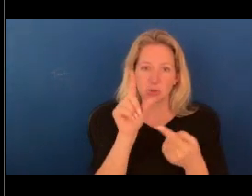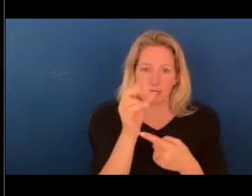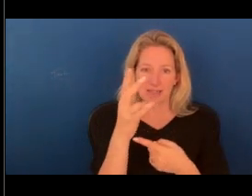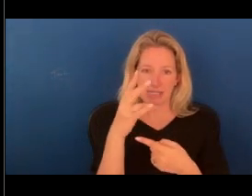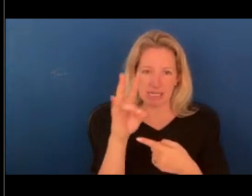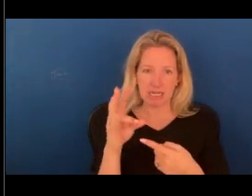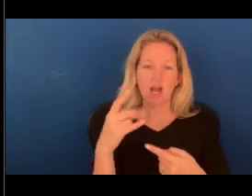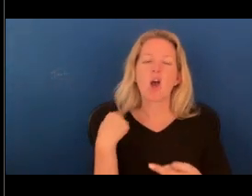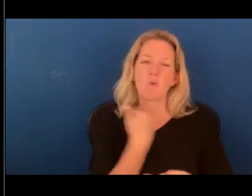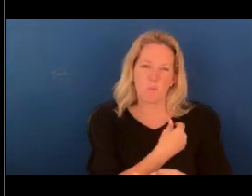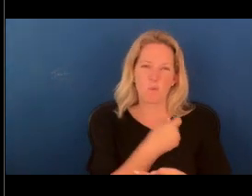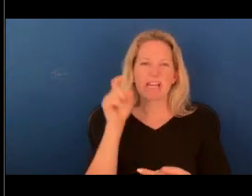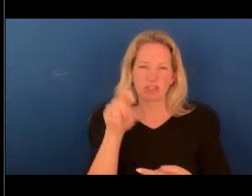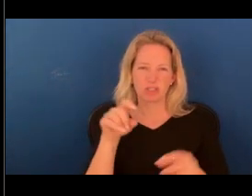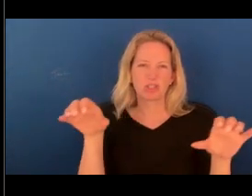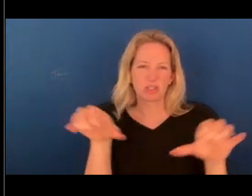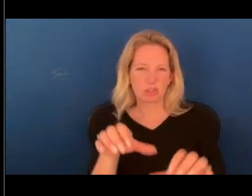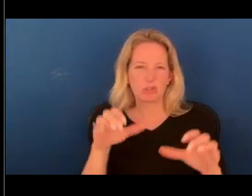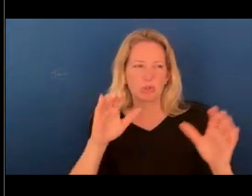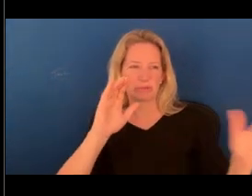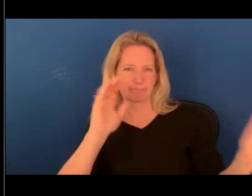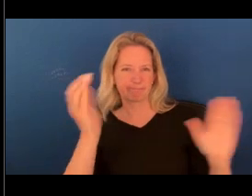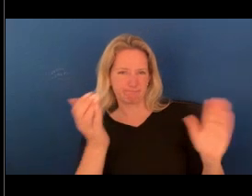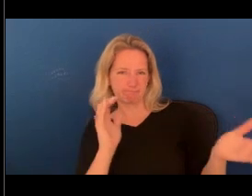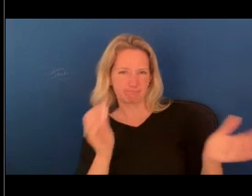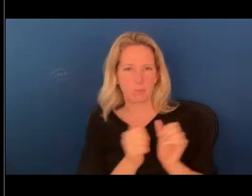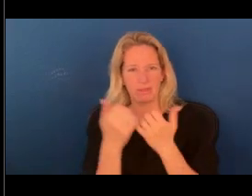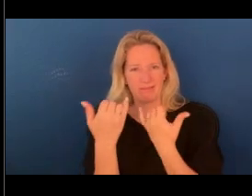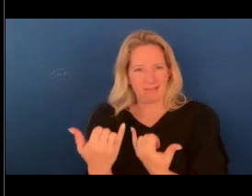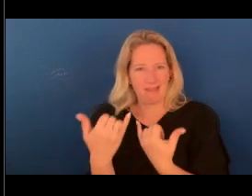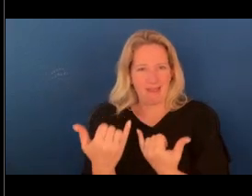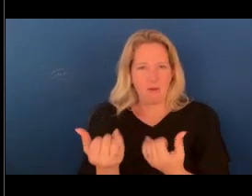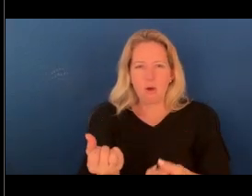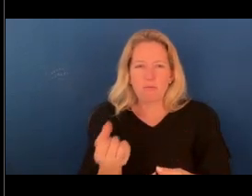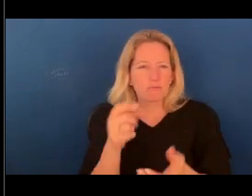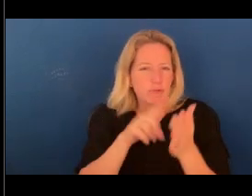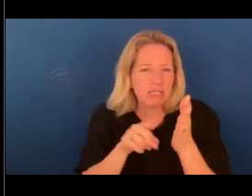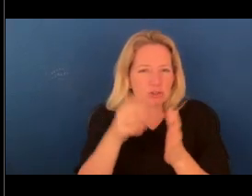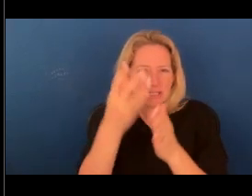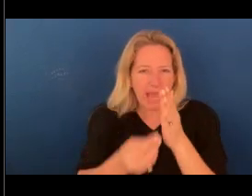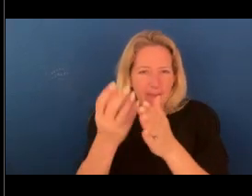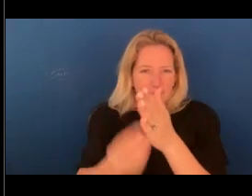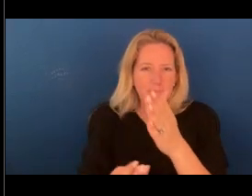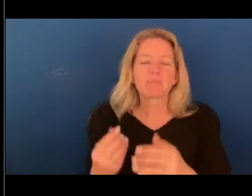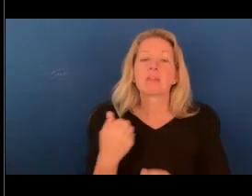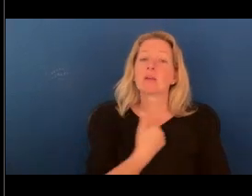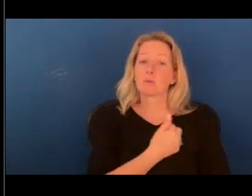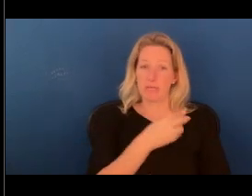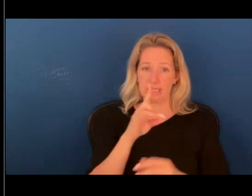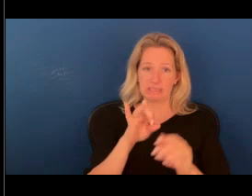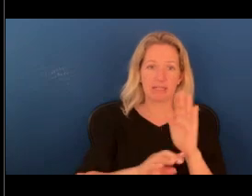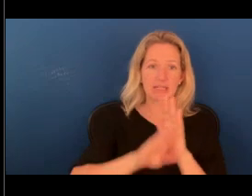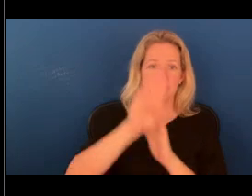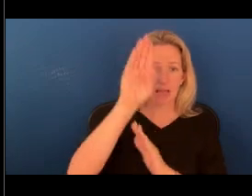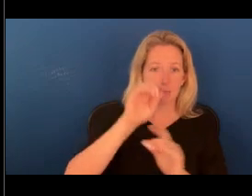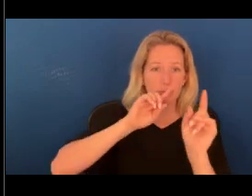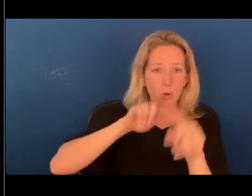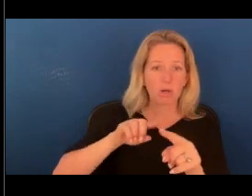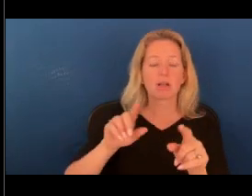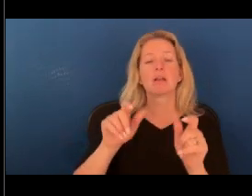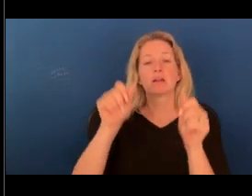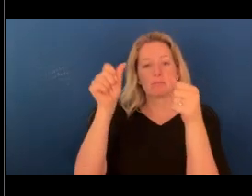at the state of the science, remaining research gaps, and emerging areas of interest. So we developed the report and released it in December